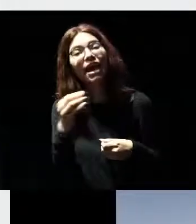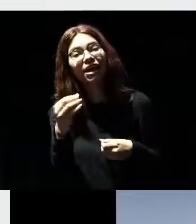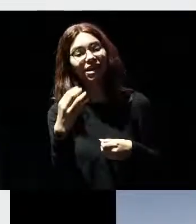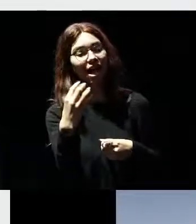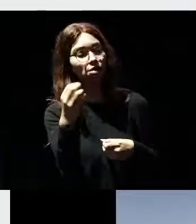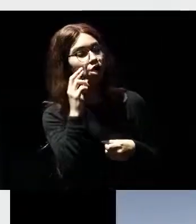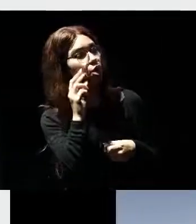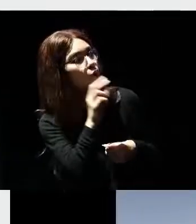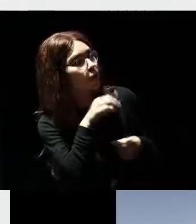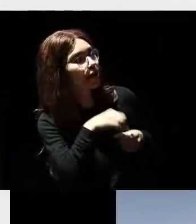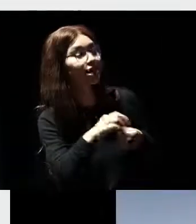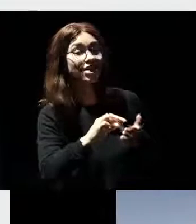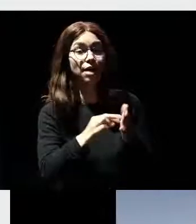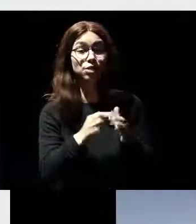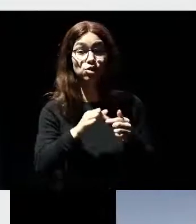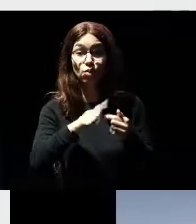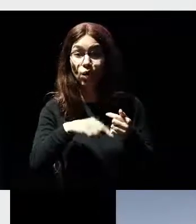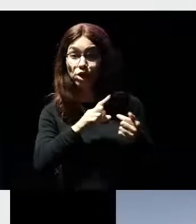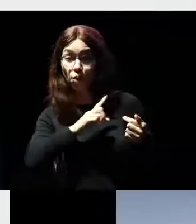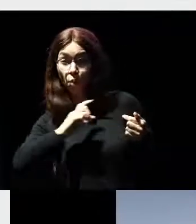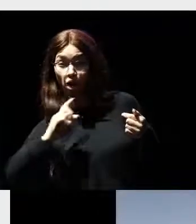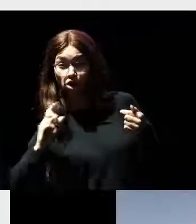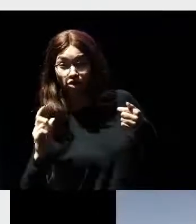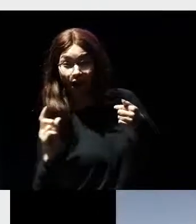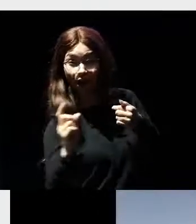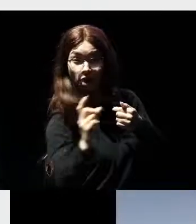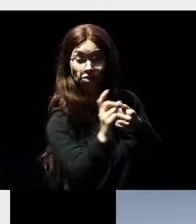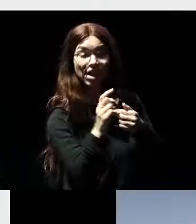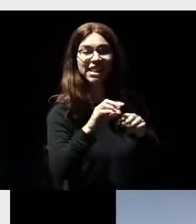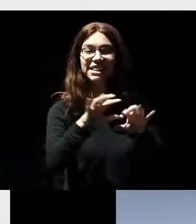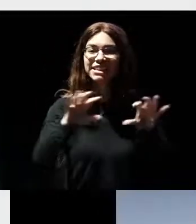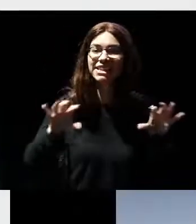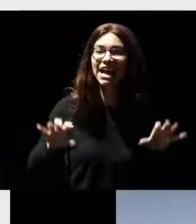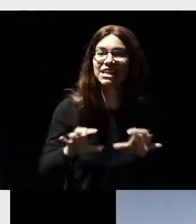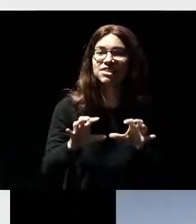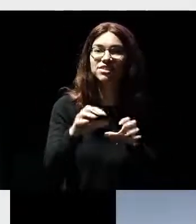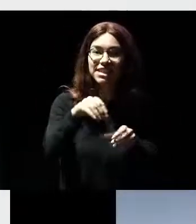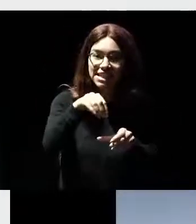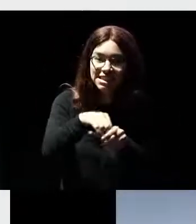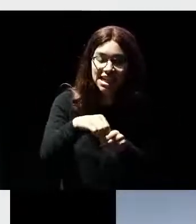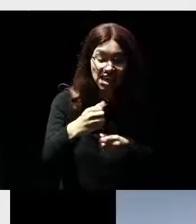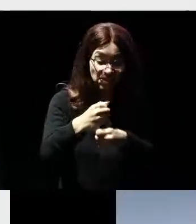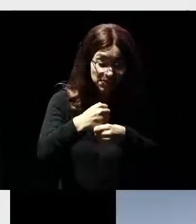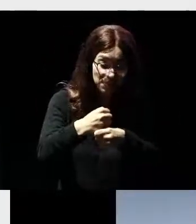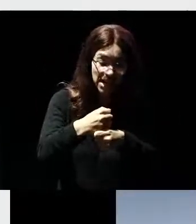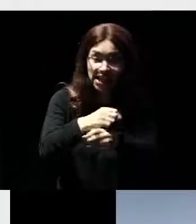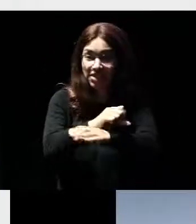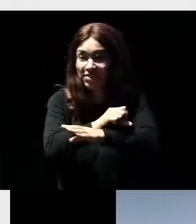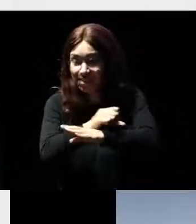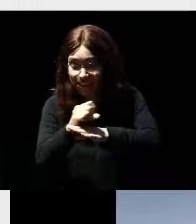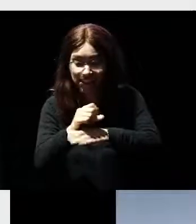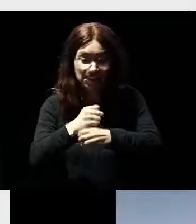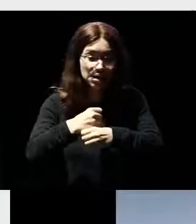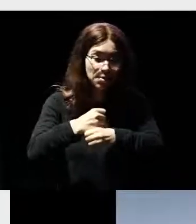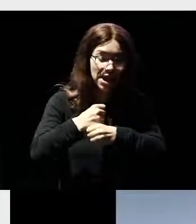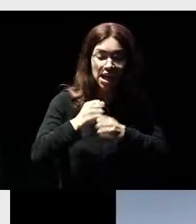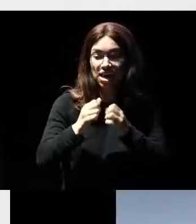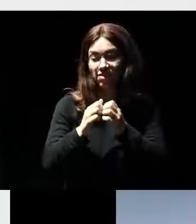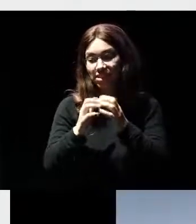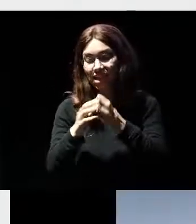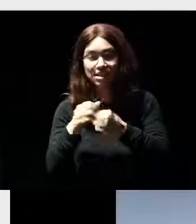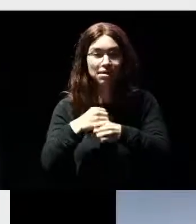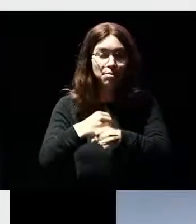walking around the building, the activity inside, the making of sets, the making